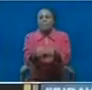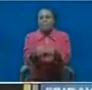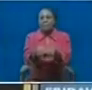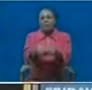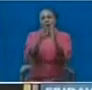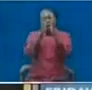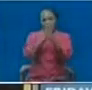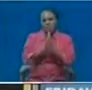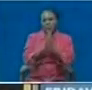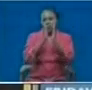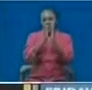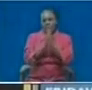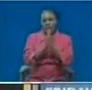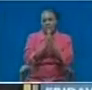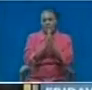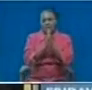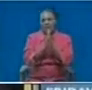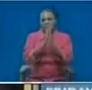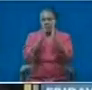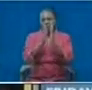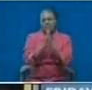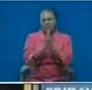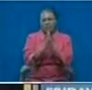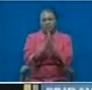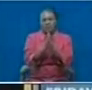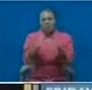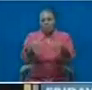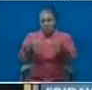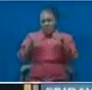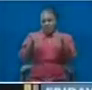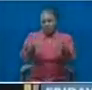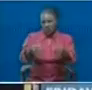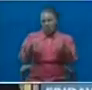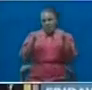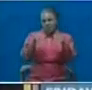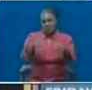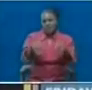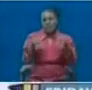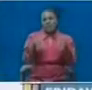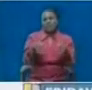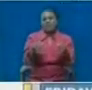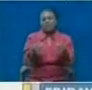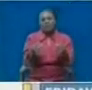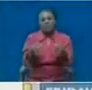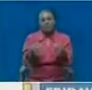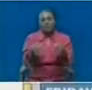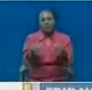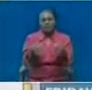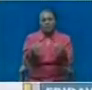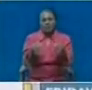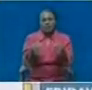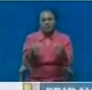Bobea, bobea, bobea, bobea, ngojea nitabobea pia. Uwe